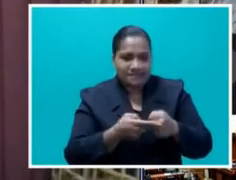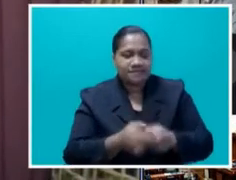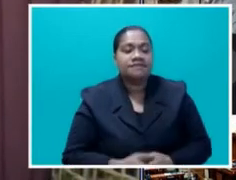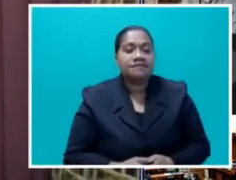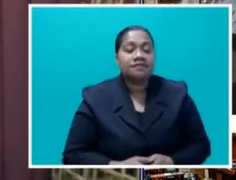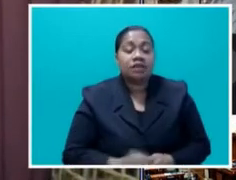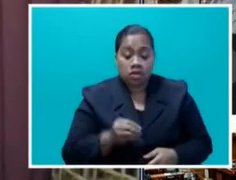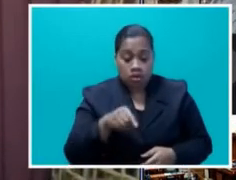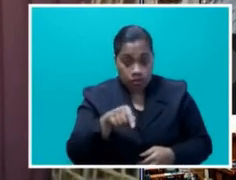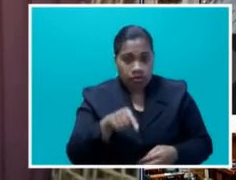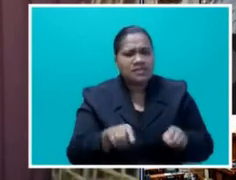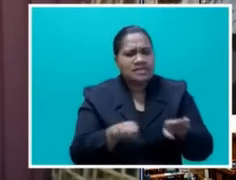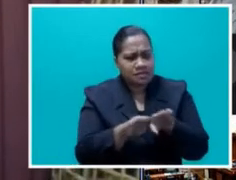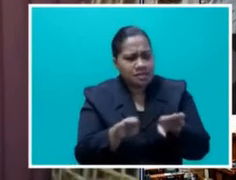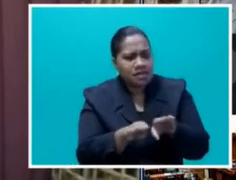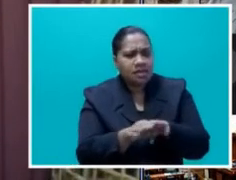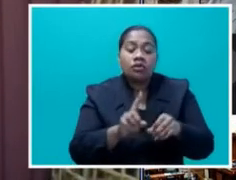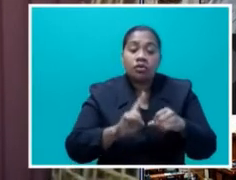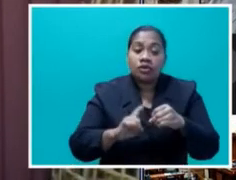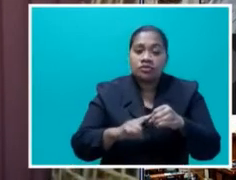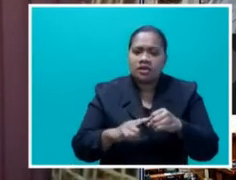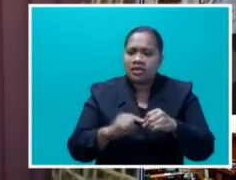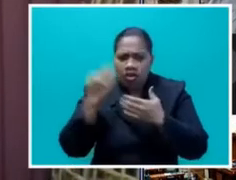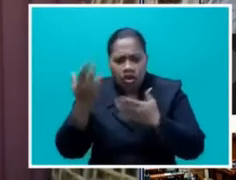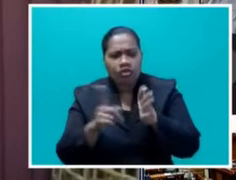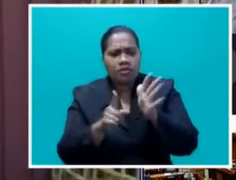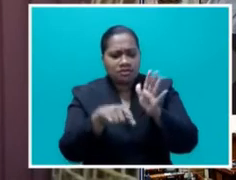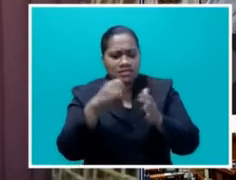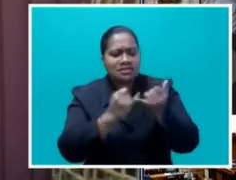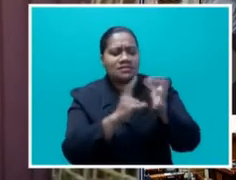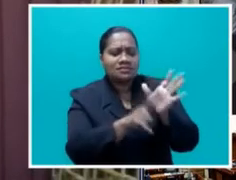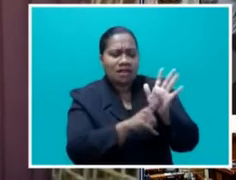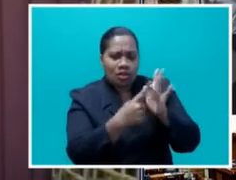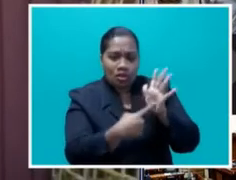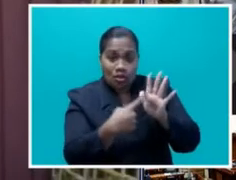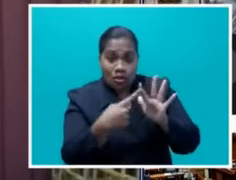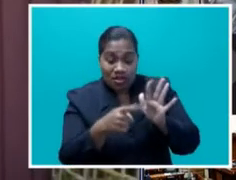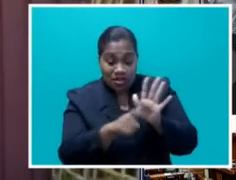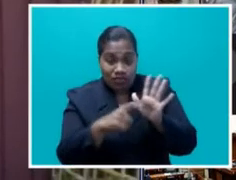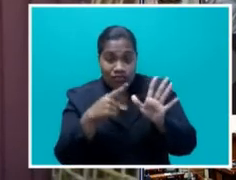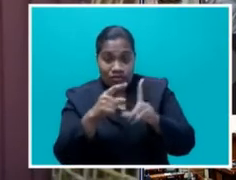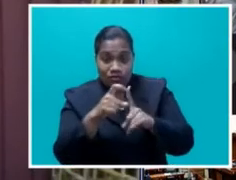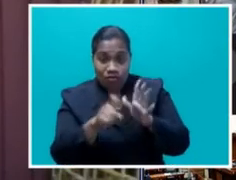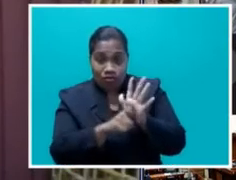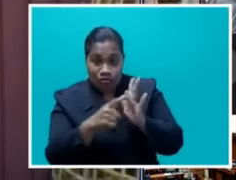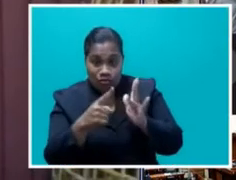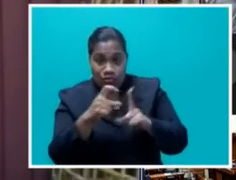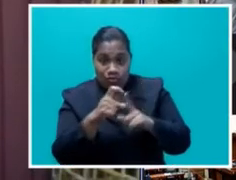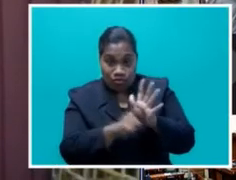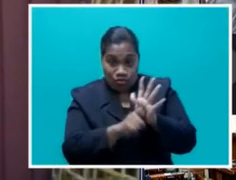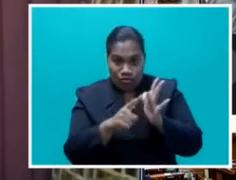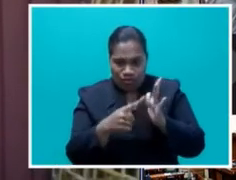is similar to the question raised by Honourable Salote Randrono, as these projects are carried out in